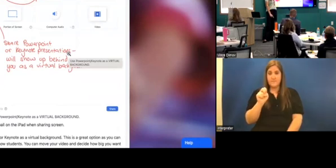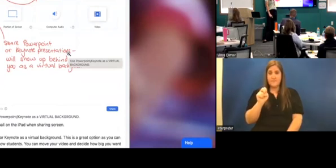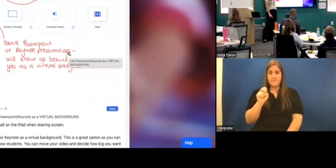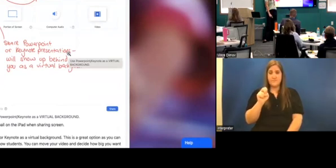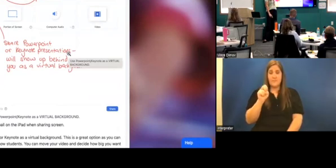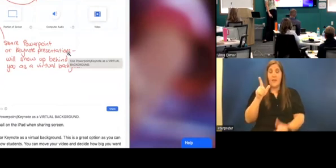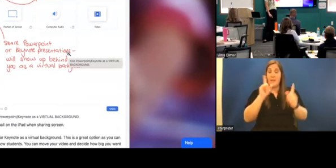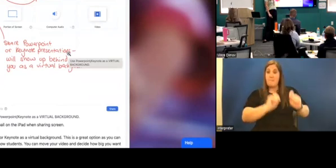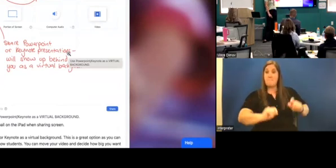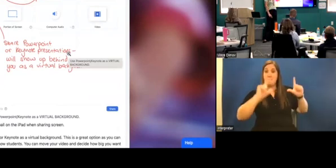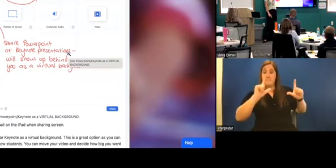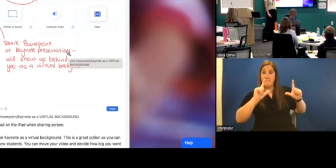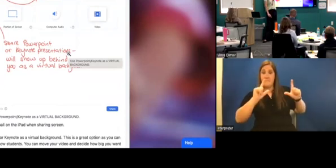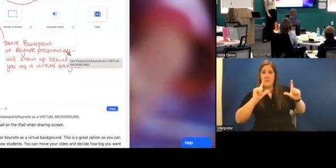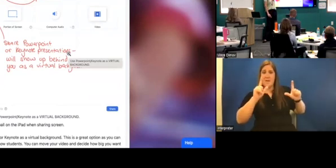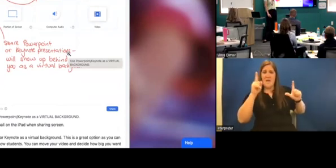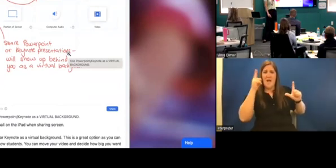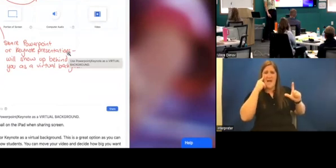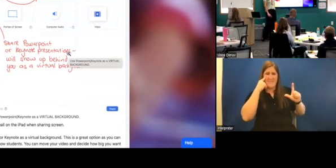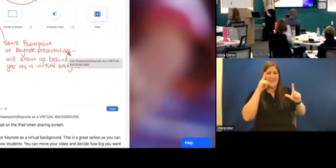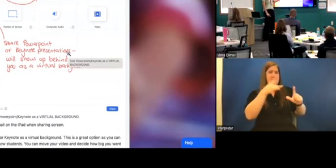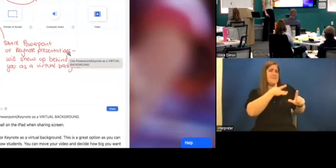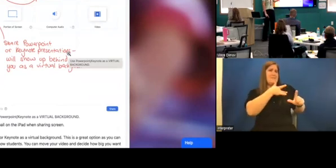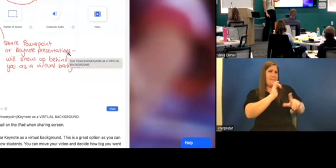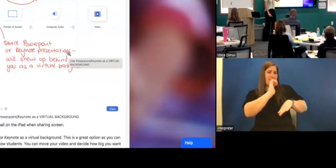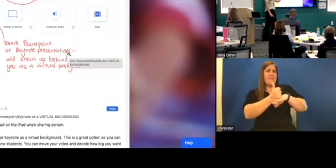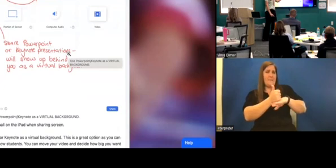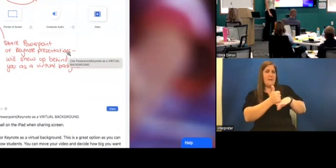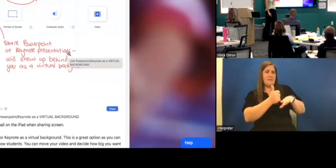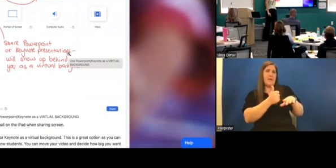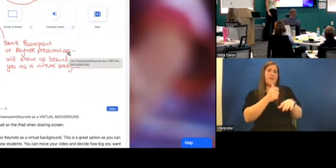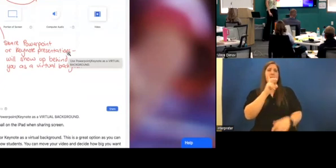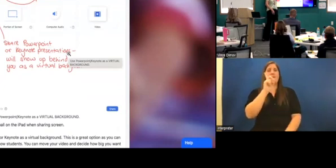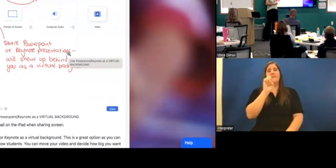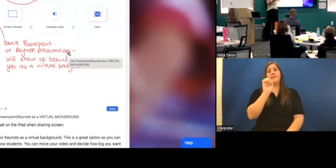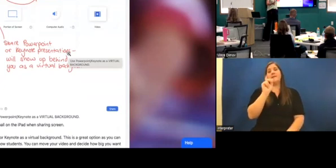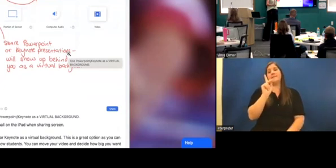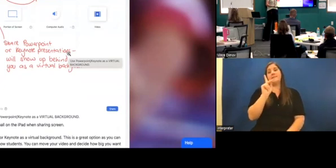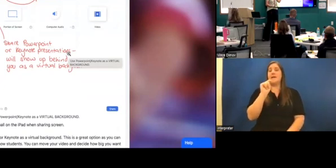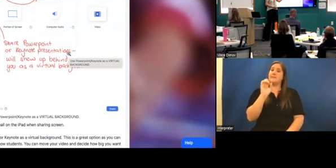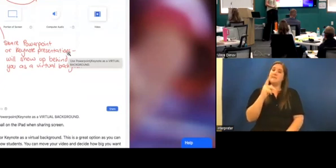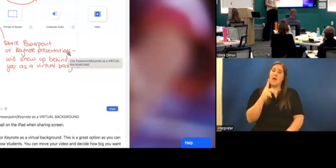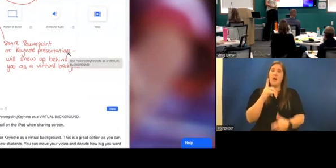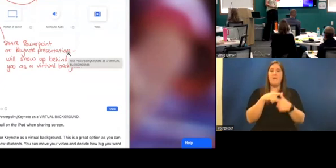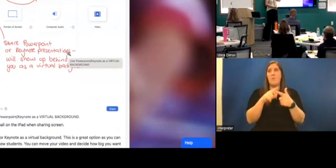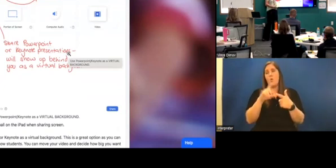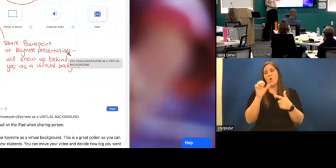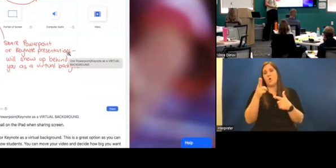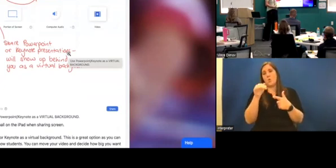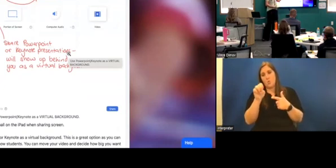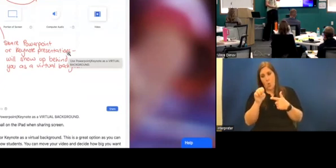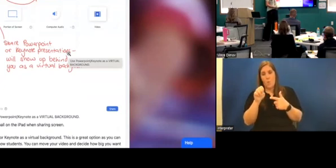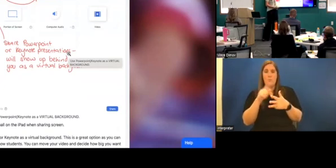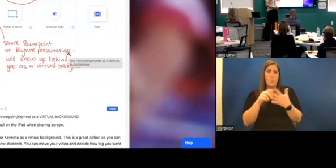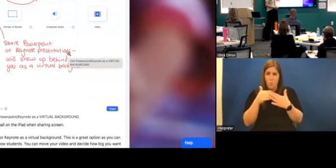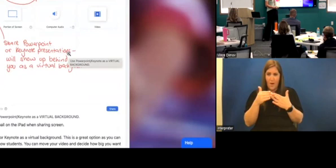up. It's usually toggled to this basic one and it shows like your desktop or your Chrome browser or whatever, the different options